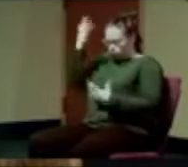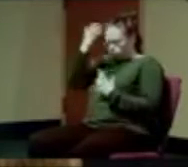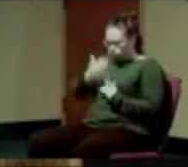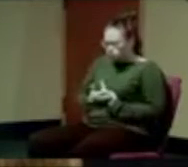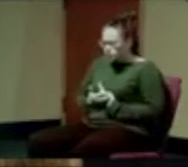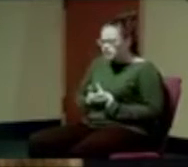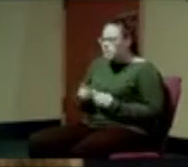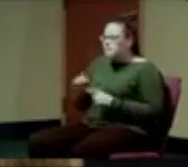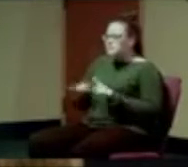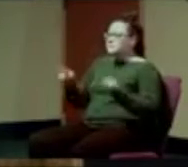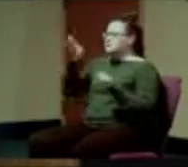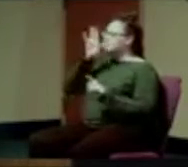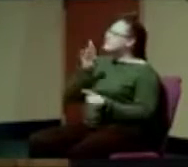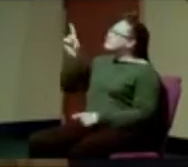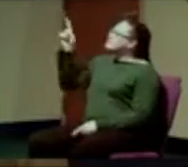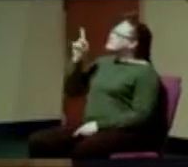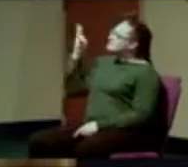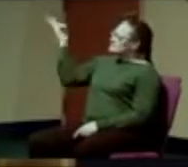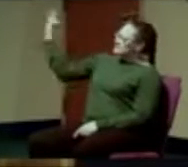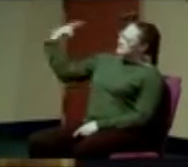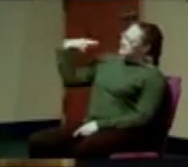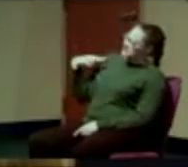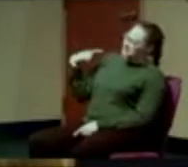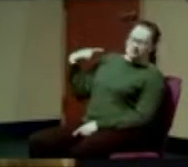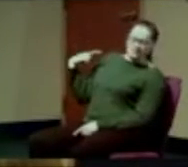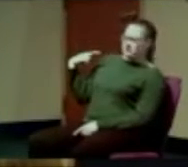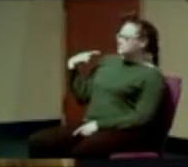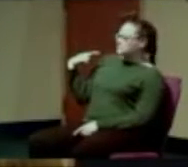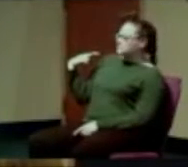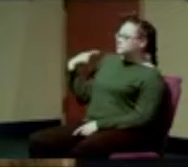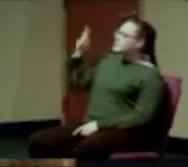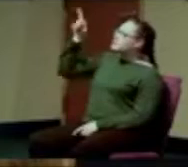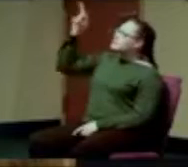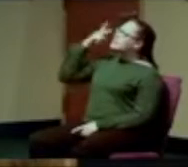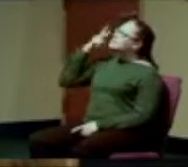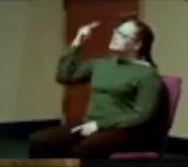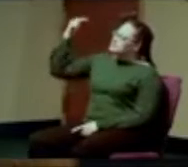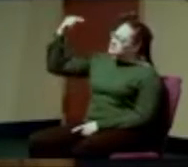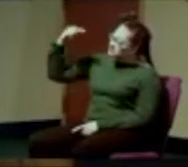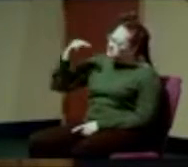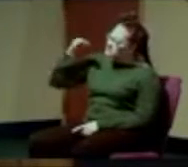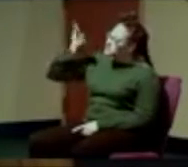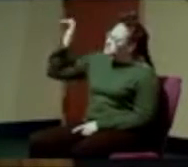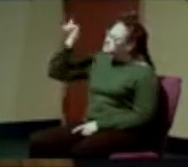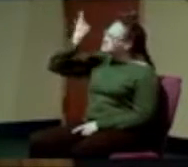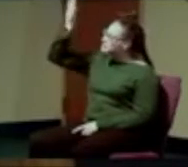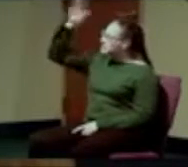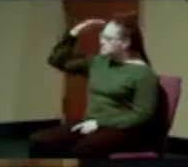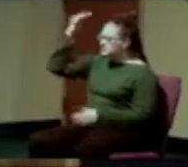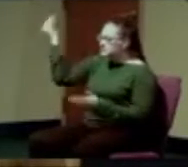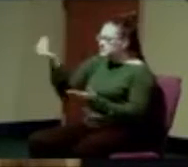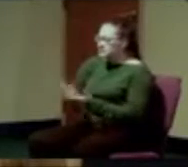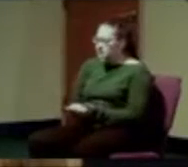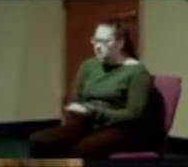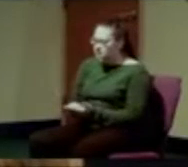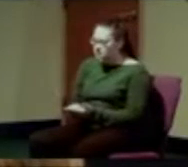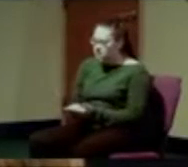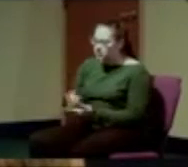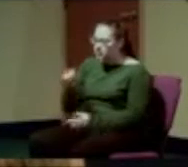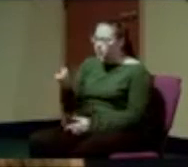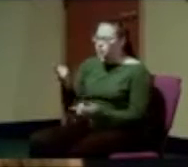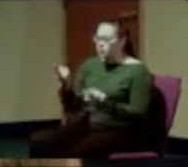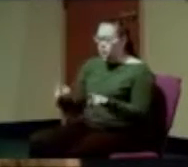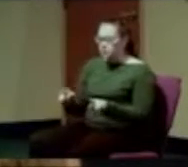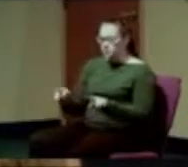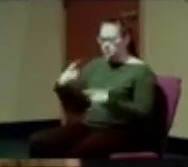now sees not our sin, but he sees his son. Now, what happens when you take that sin vest off